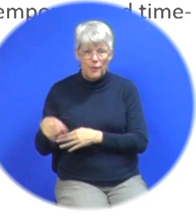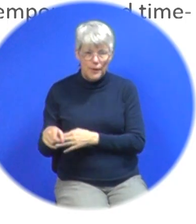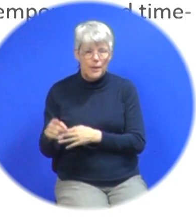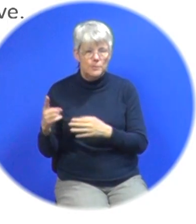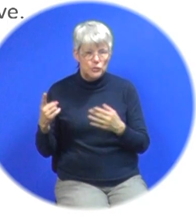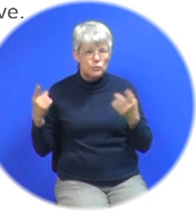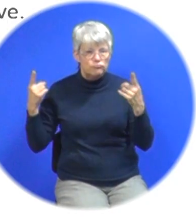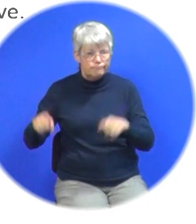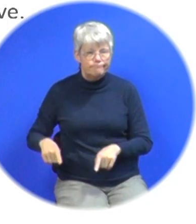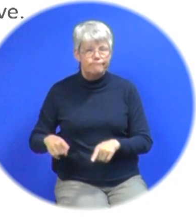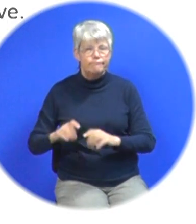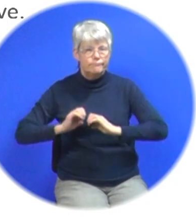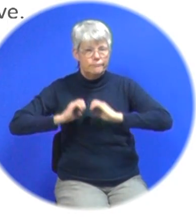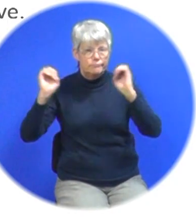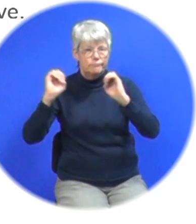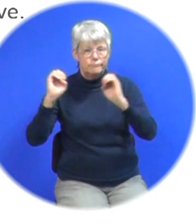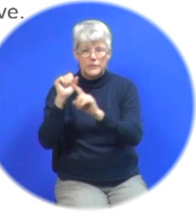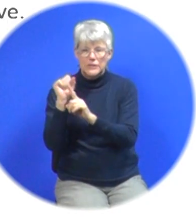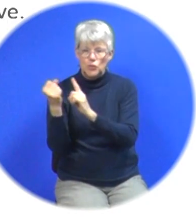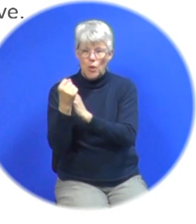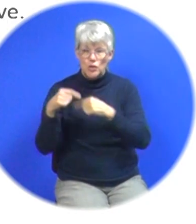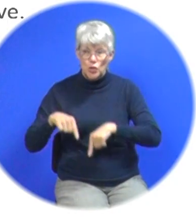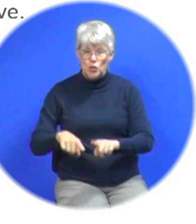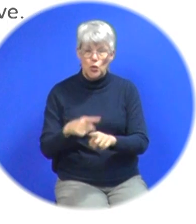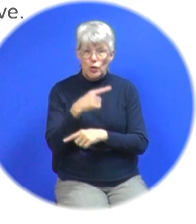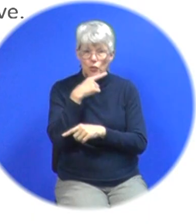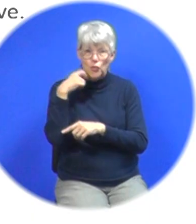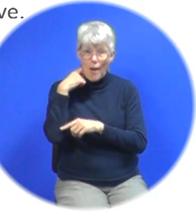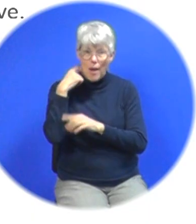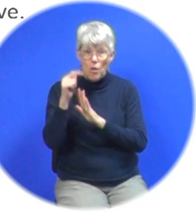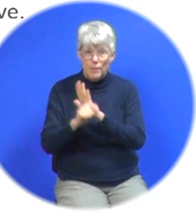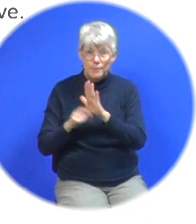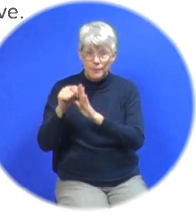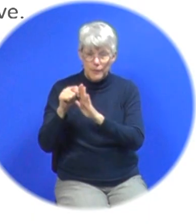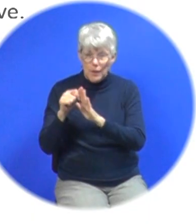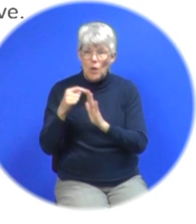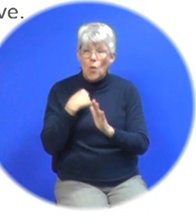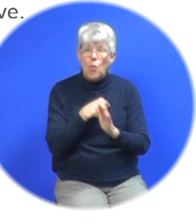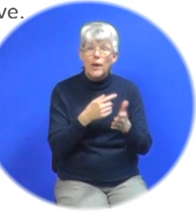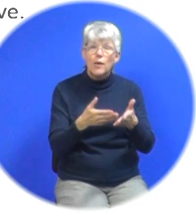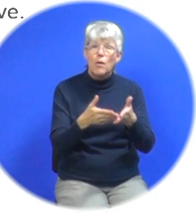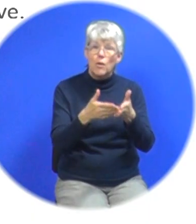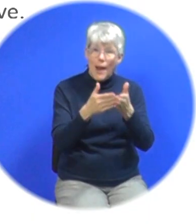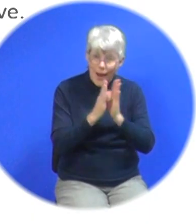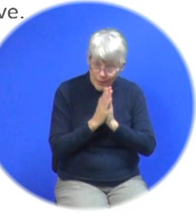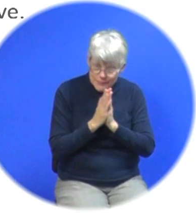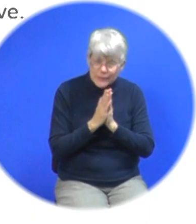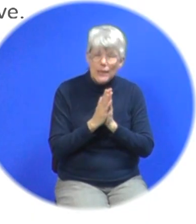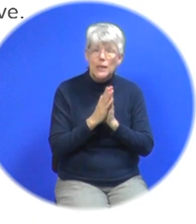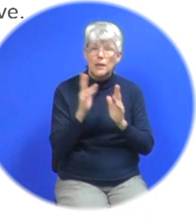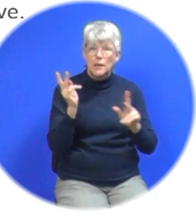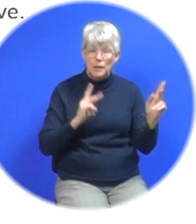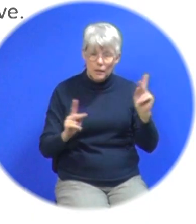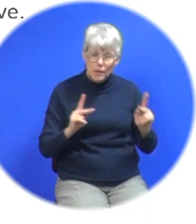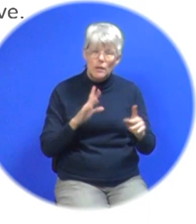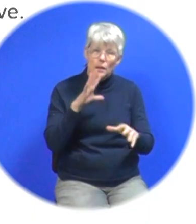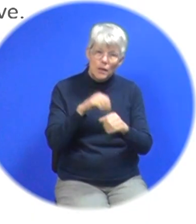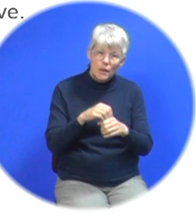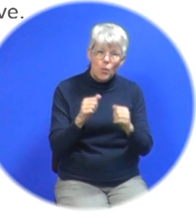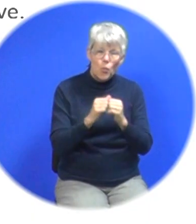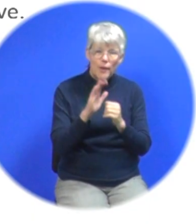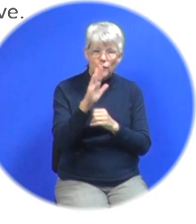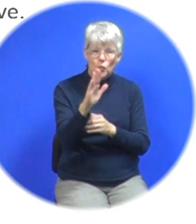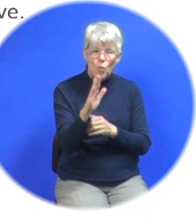conditions during droughts. So what we're asking our utility members, coalition members to do is to engage with your state legislators to